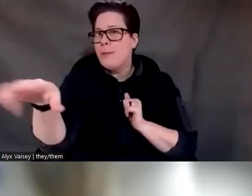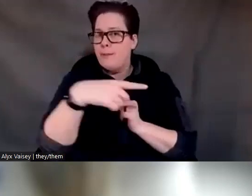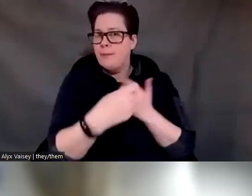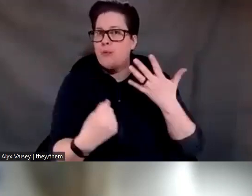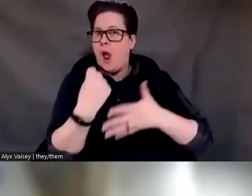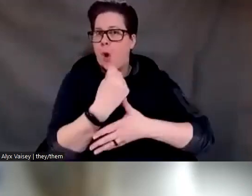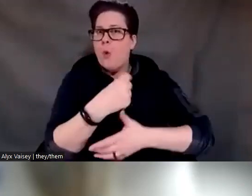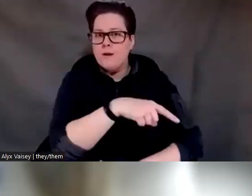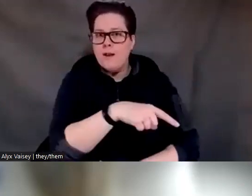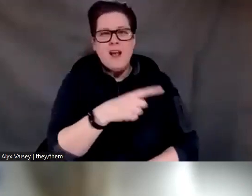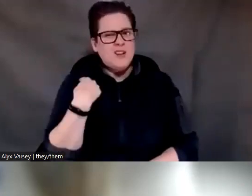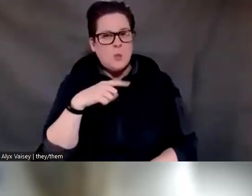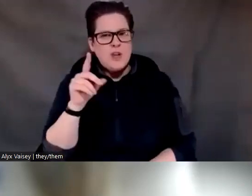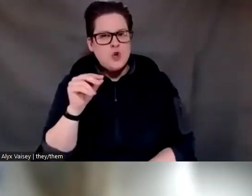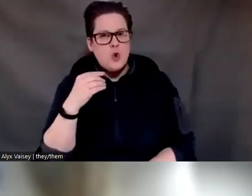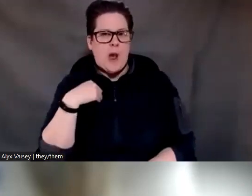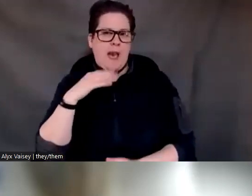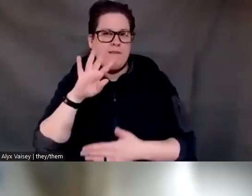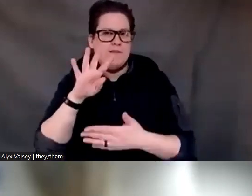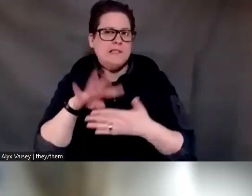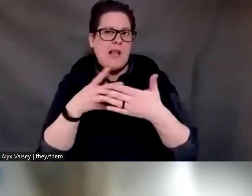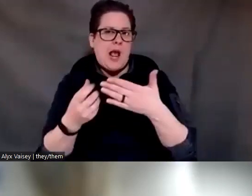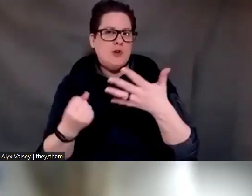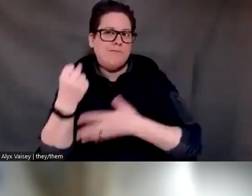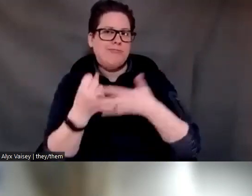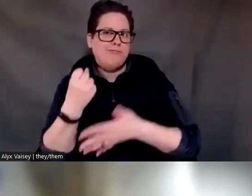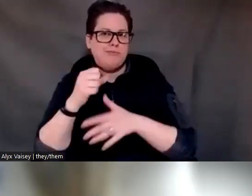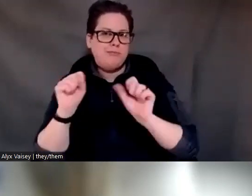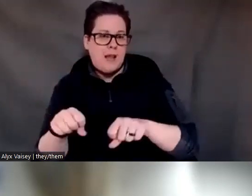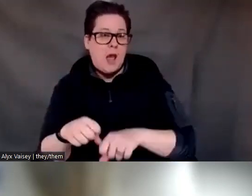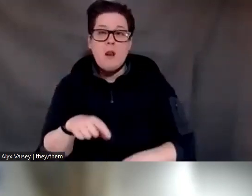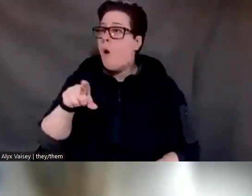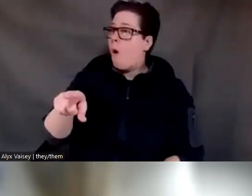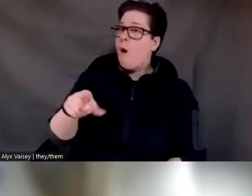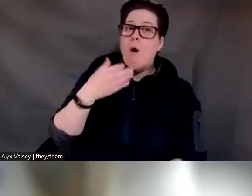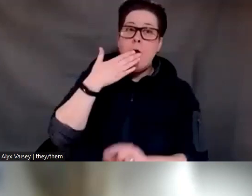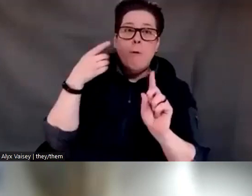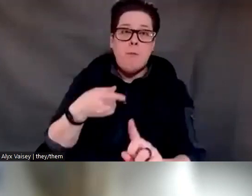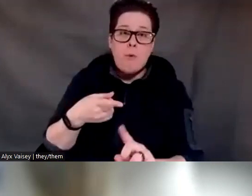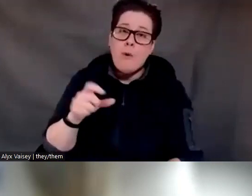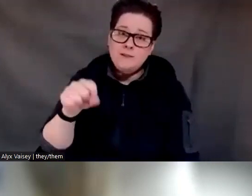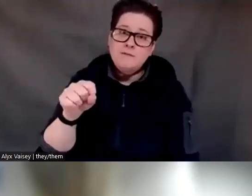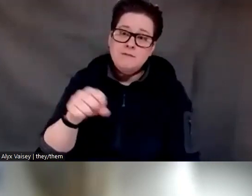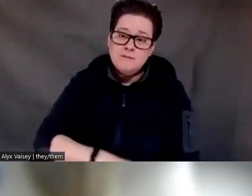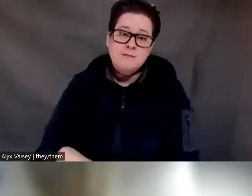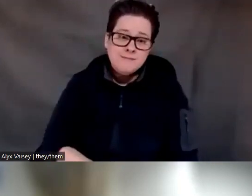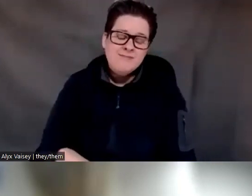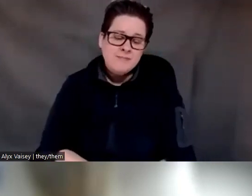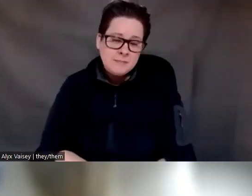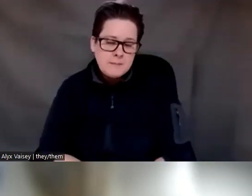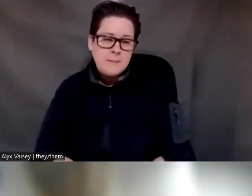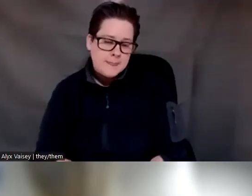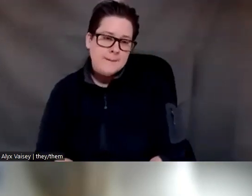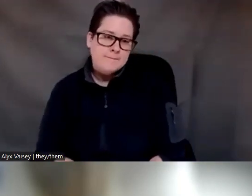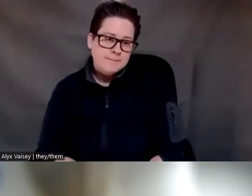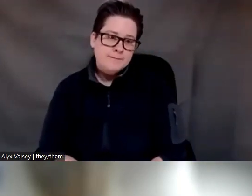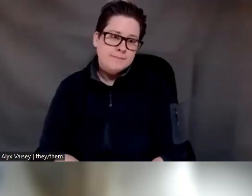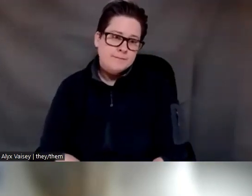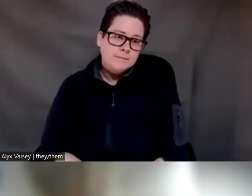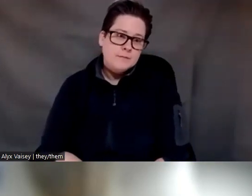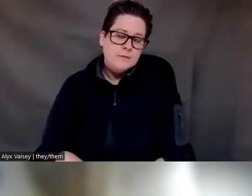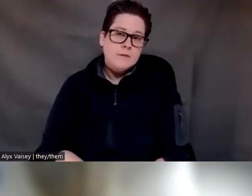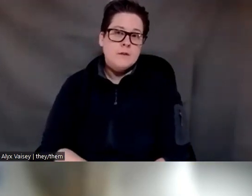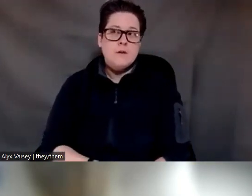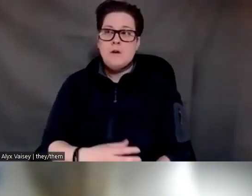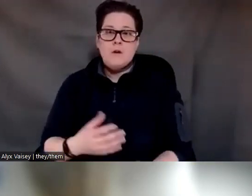we organize scheduling colonoscopy. Yeah, that's a really great point, actually. That's so, when it takes so long to